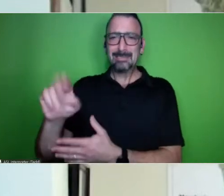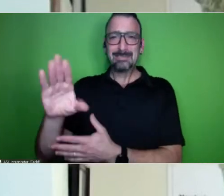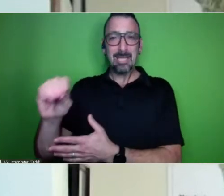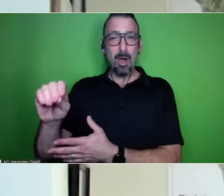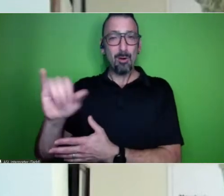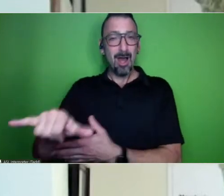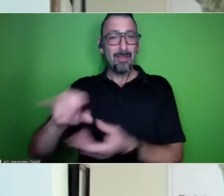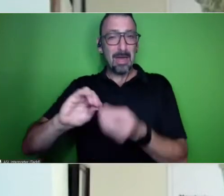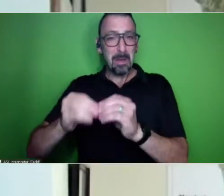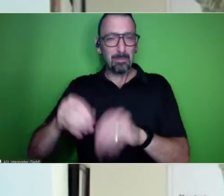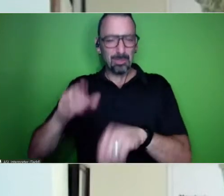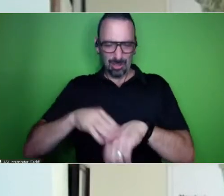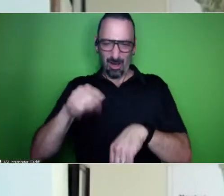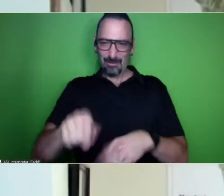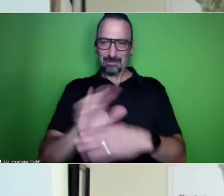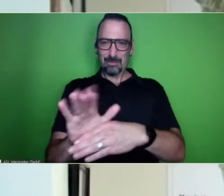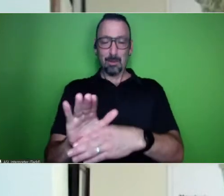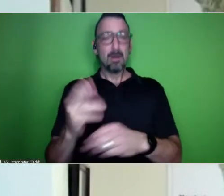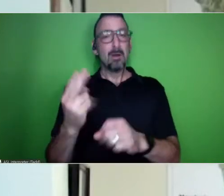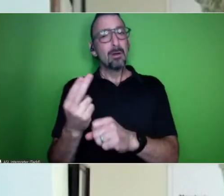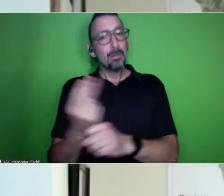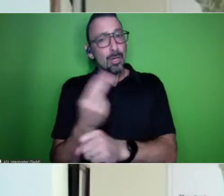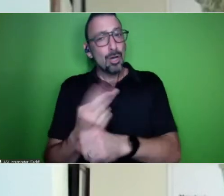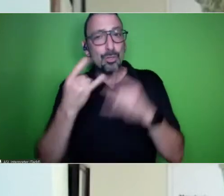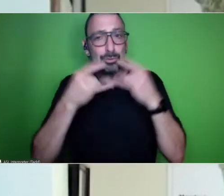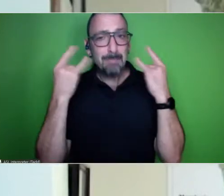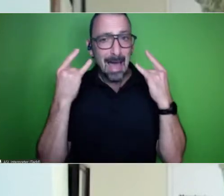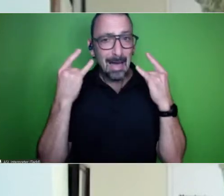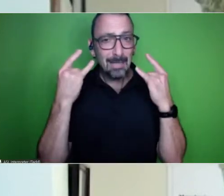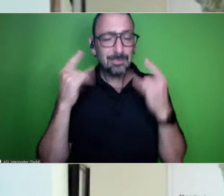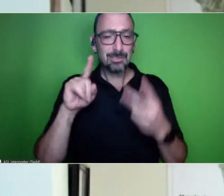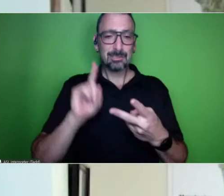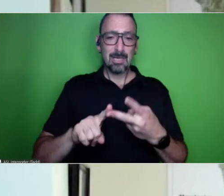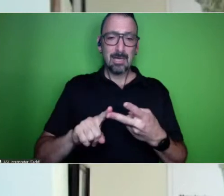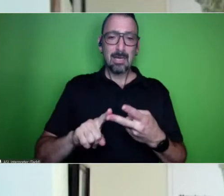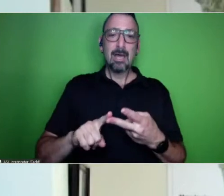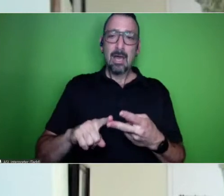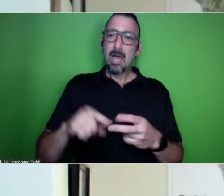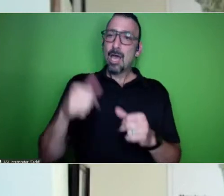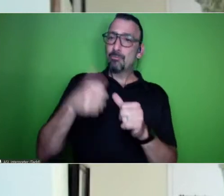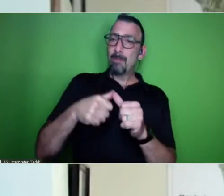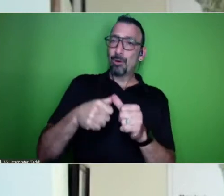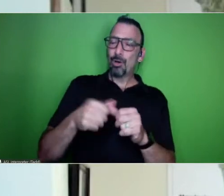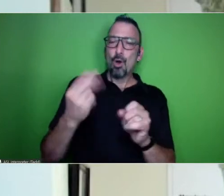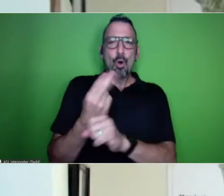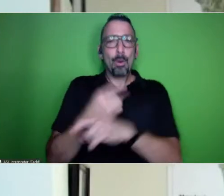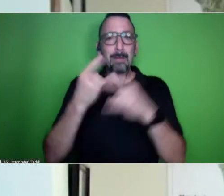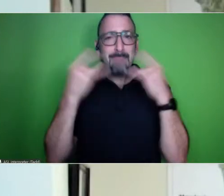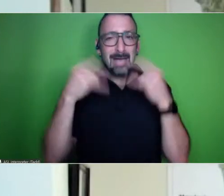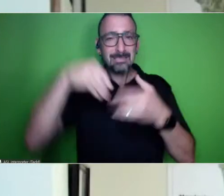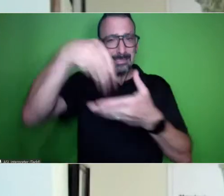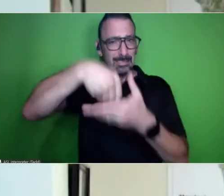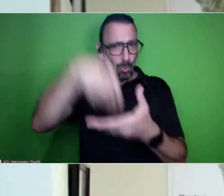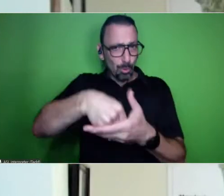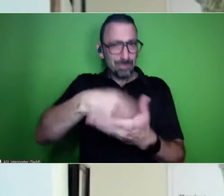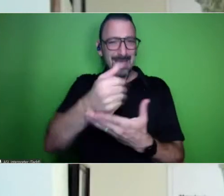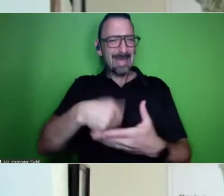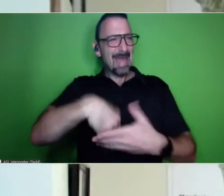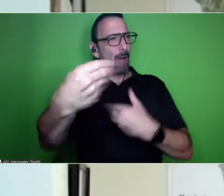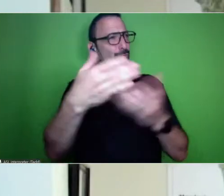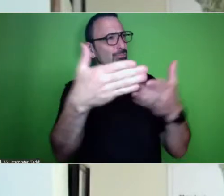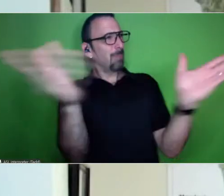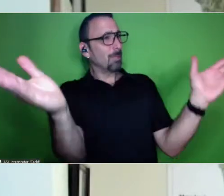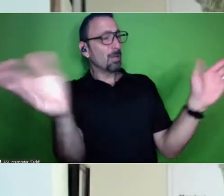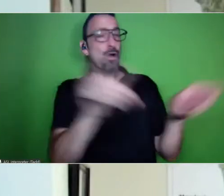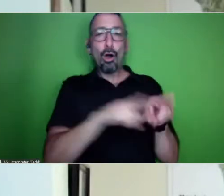posted. Please wear masks. Well, let's not forget the non-pharmacological intervention. Wear masks indoors in public places and outdoors